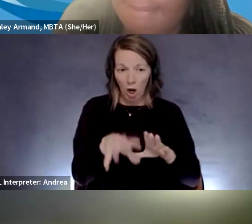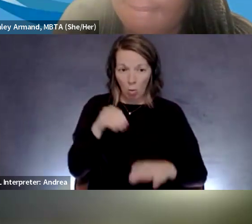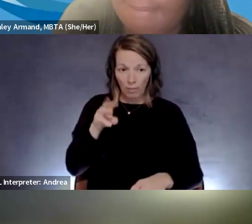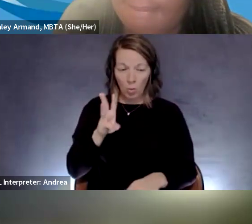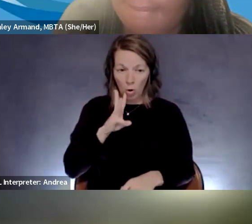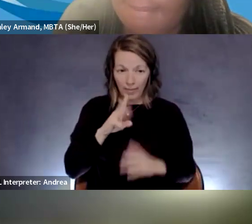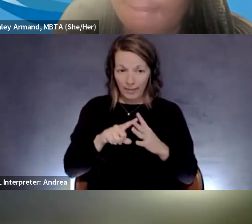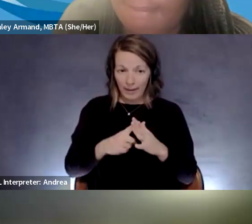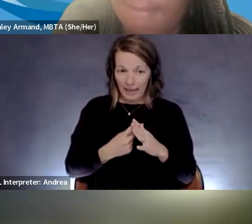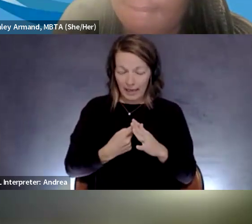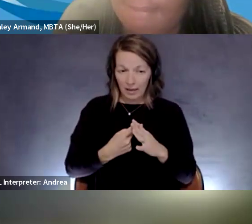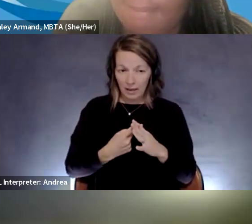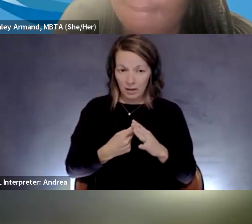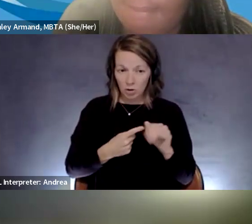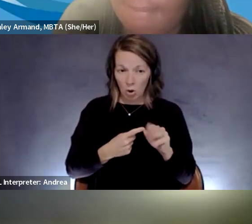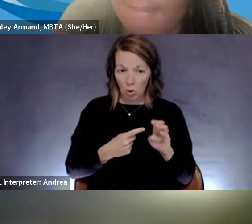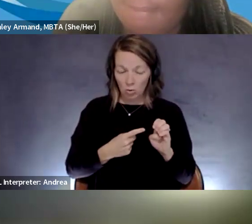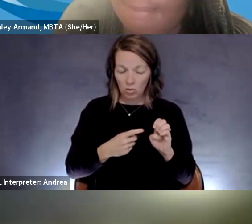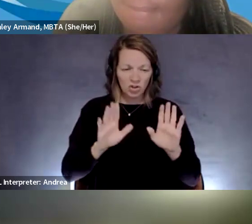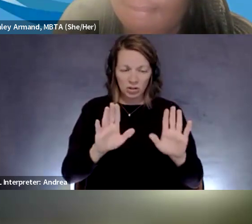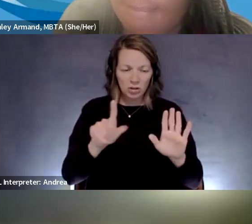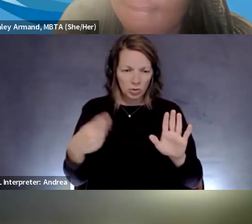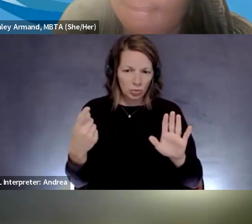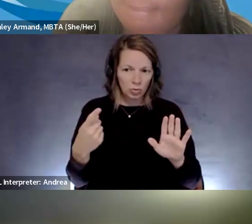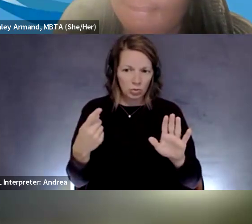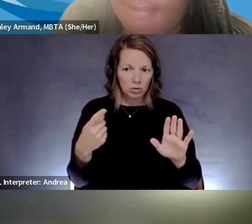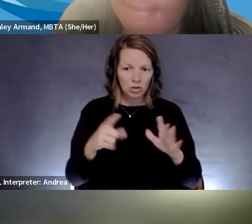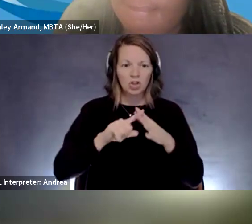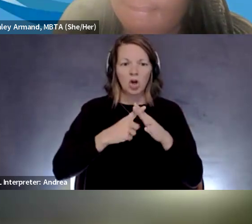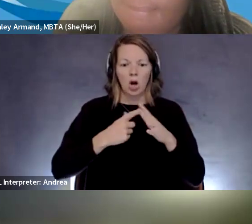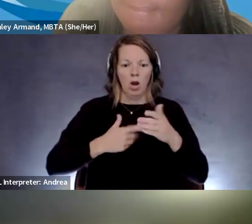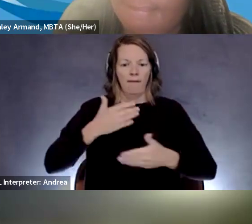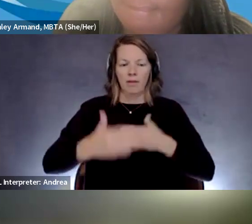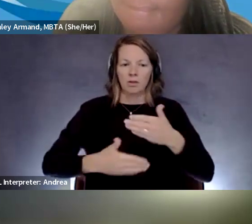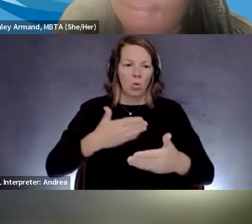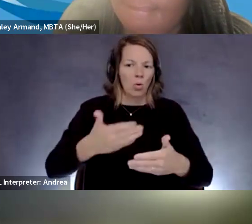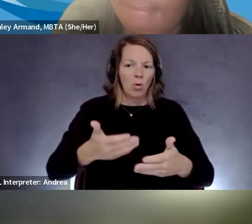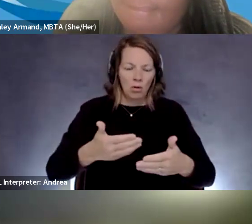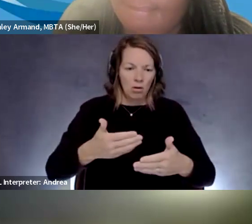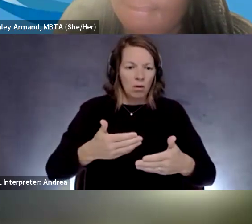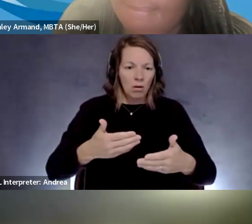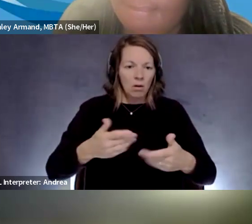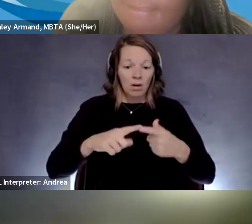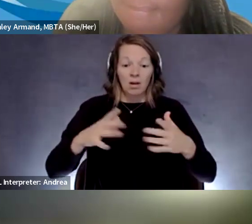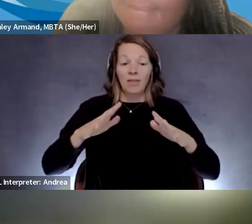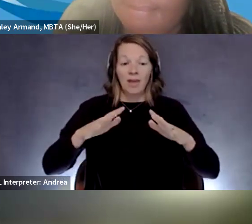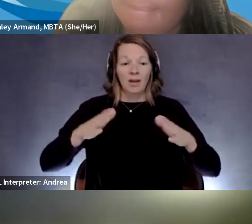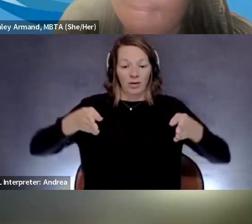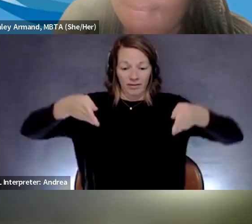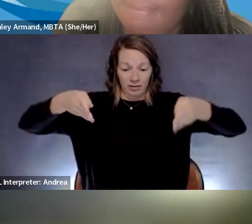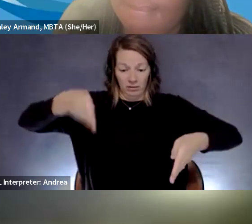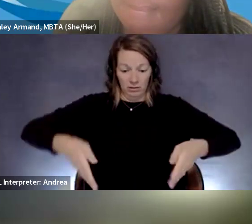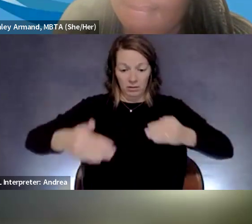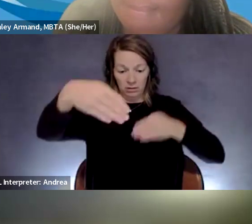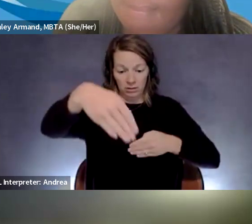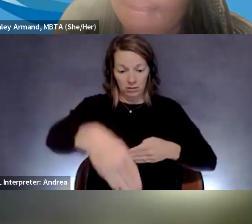Is that correct, Joe? Just to, start off this whole process, and then once you get the sheet piling in, it's